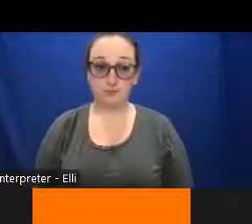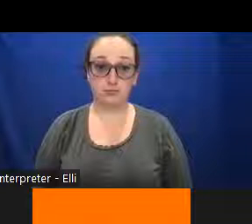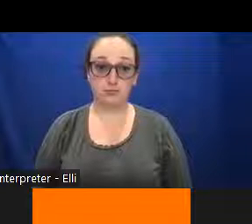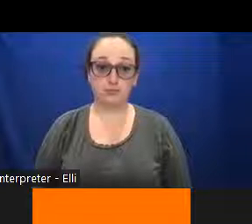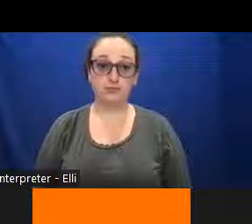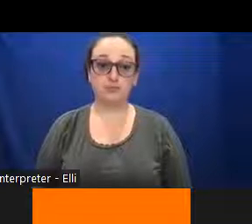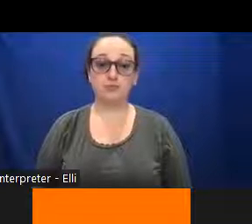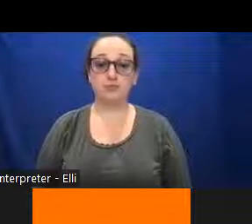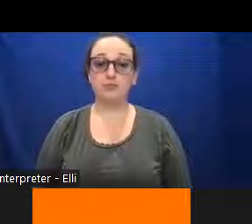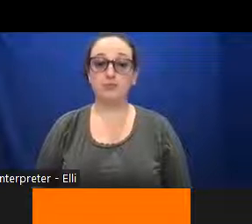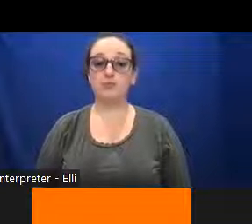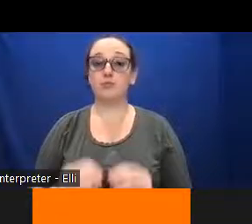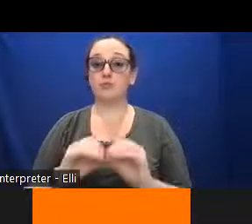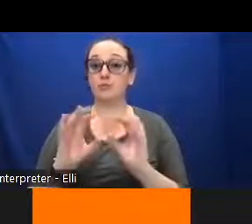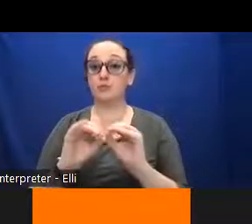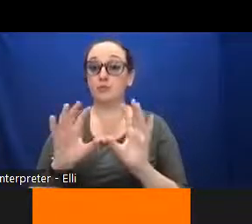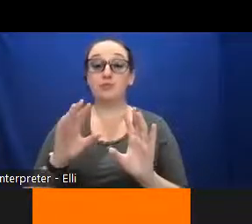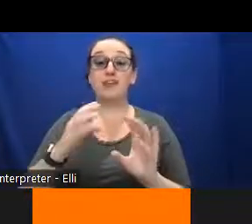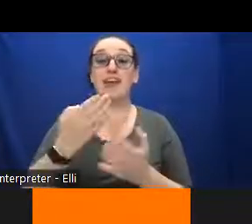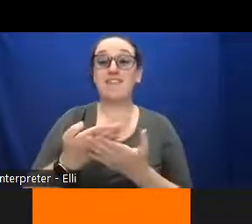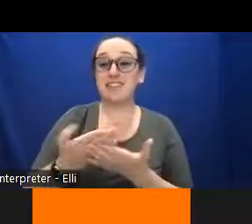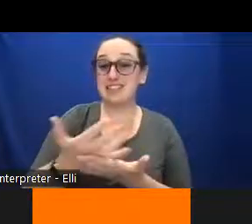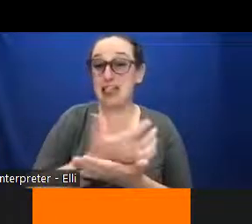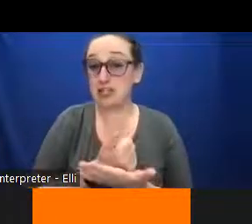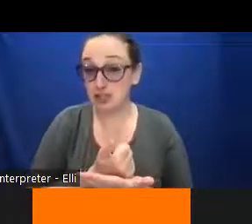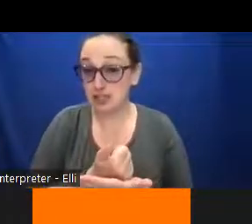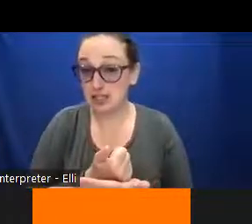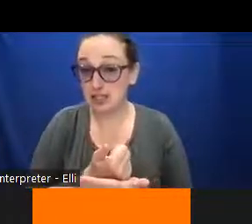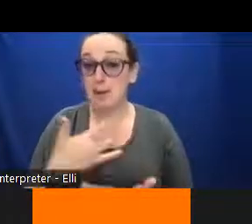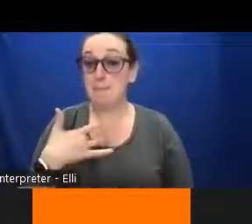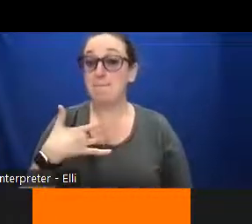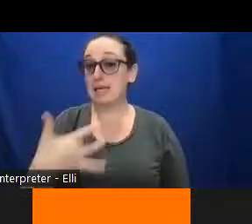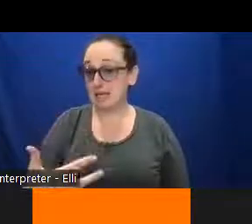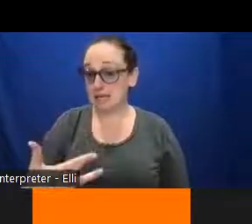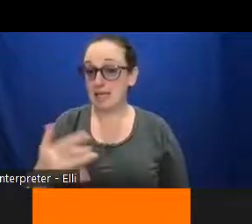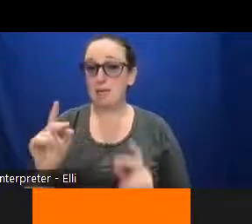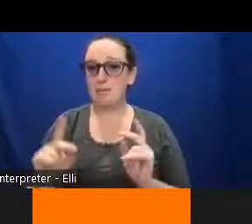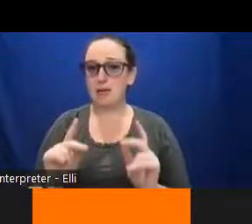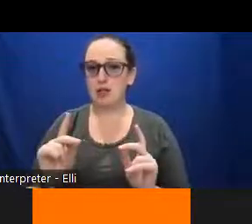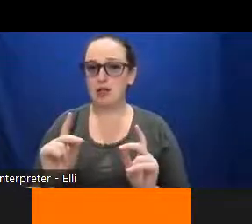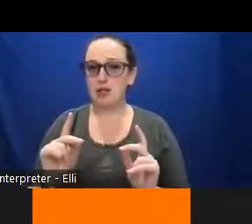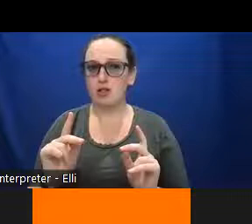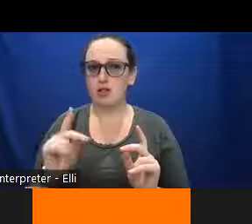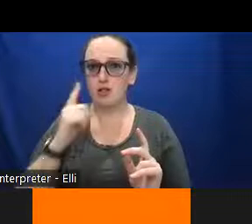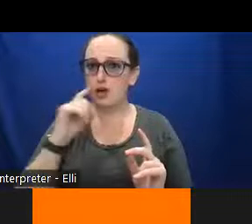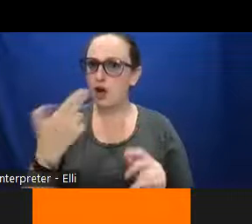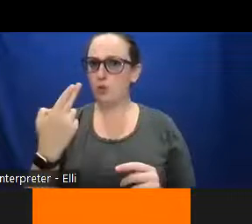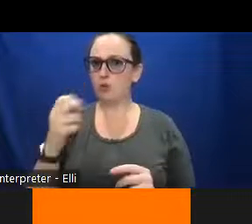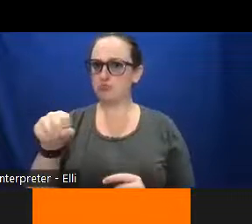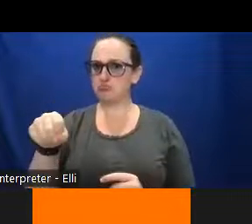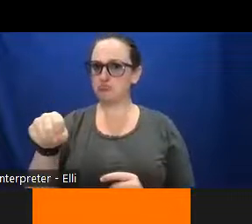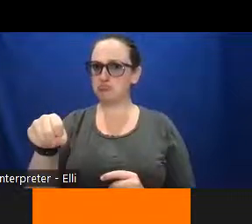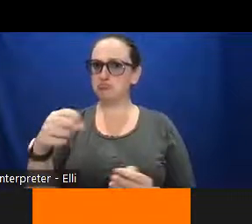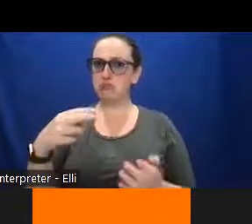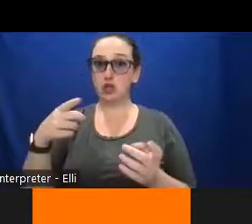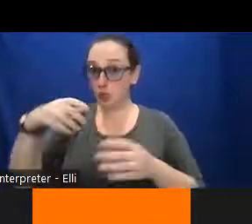The evidence collection piece is typically the first part that people think about. They think going